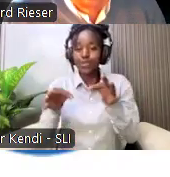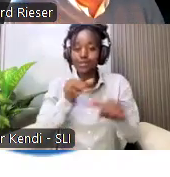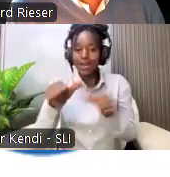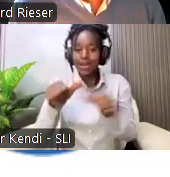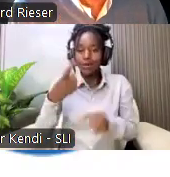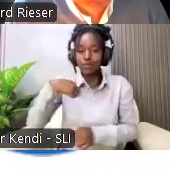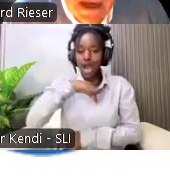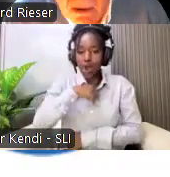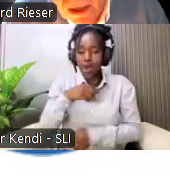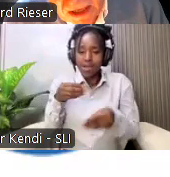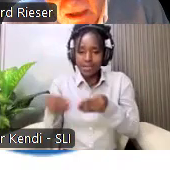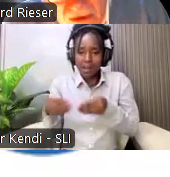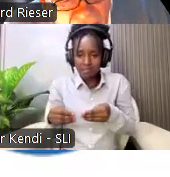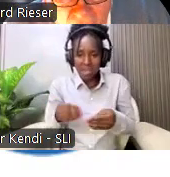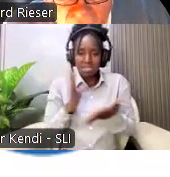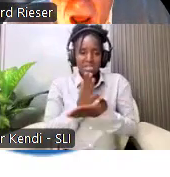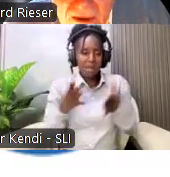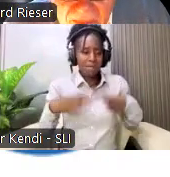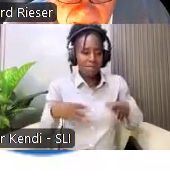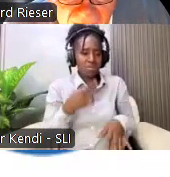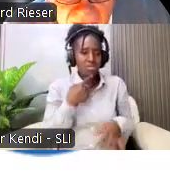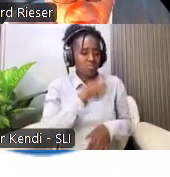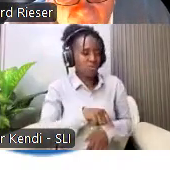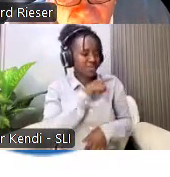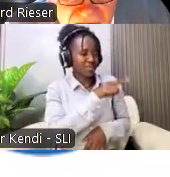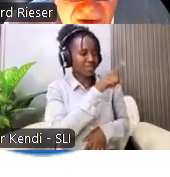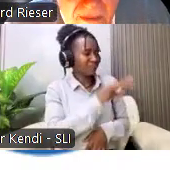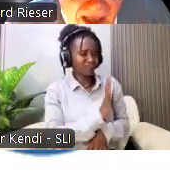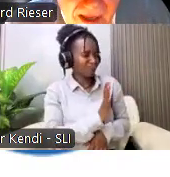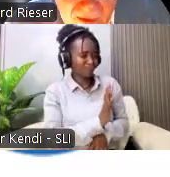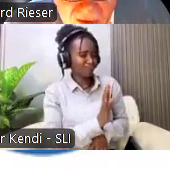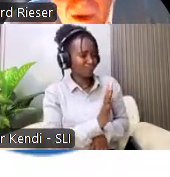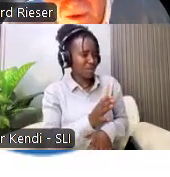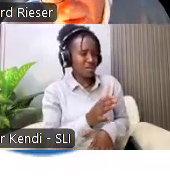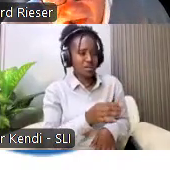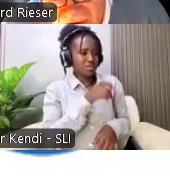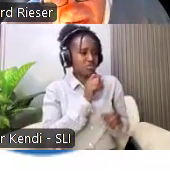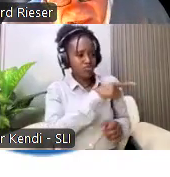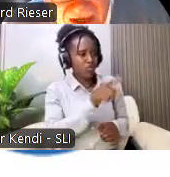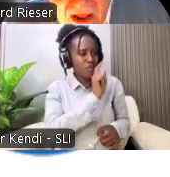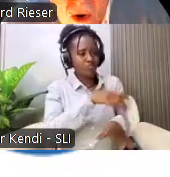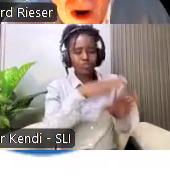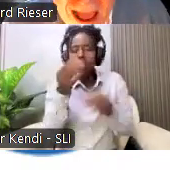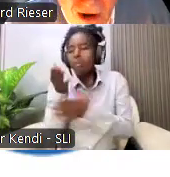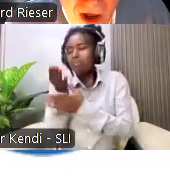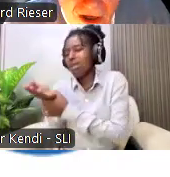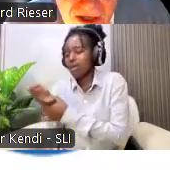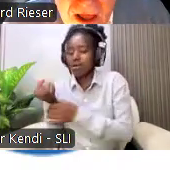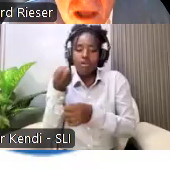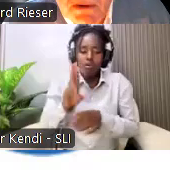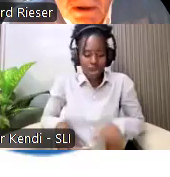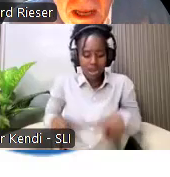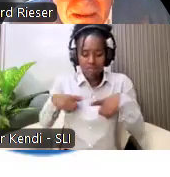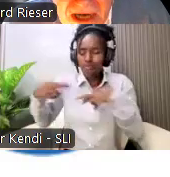being seen like that, some people have said, oh, this is not right, that people are forced into begging or live on the streets or